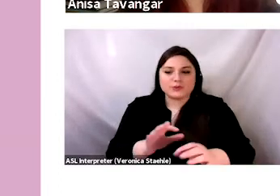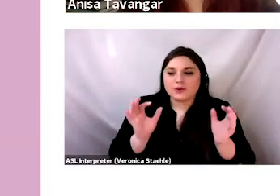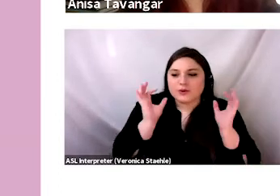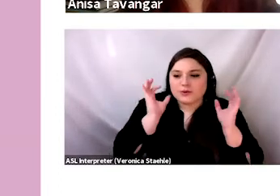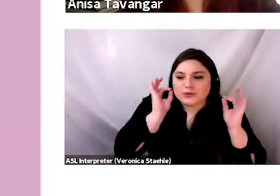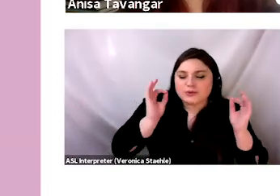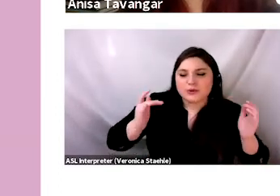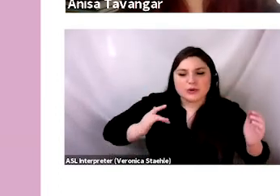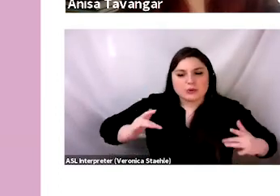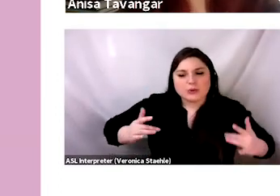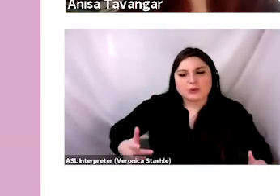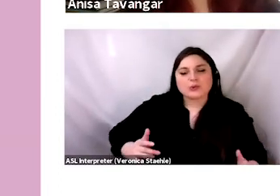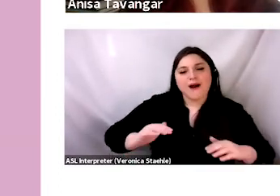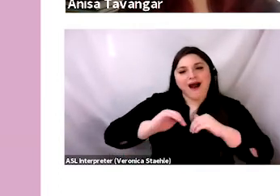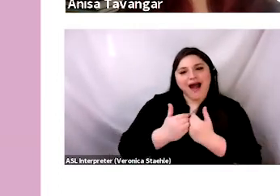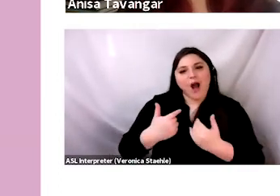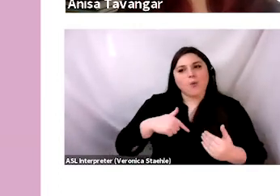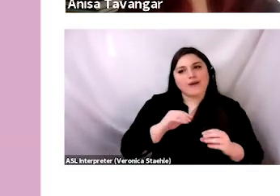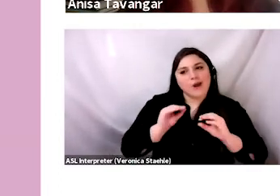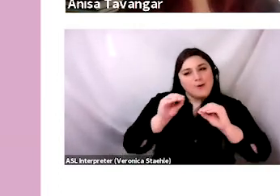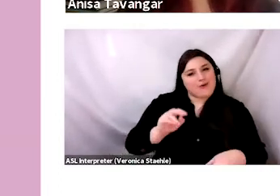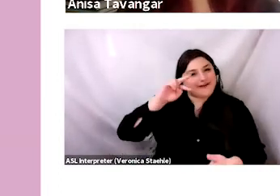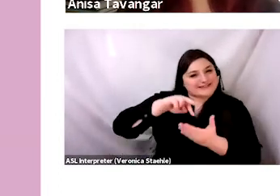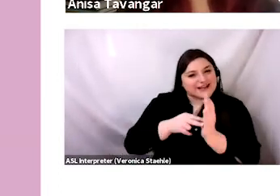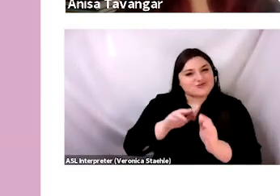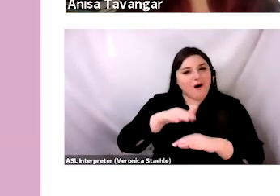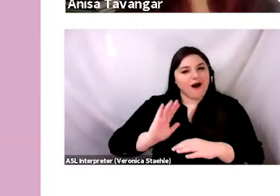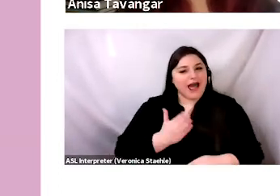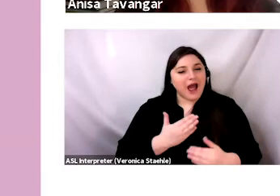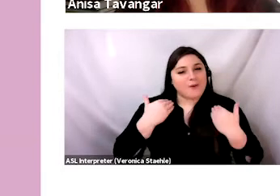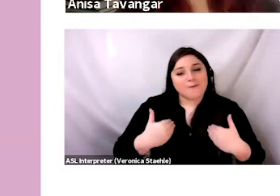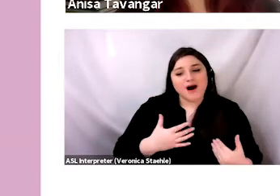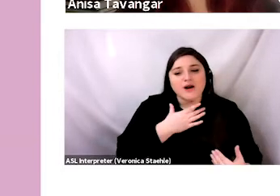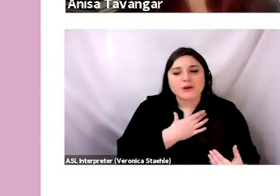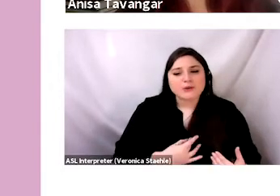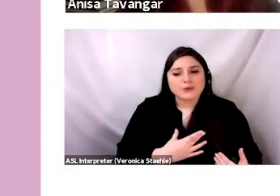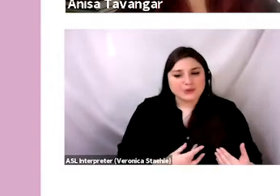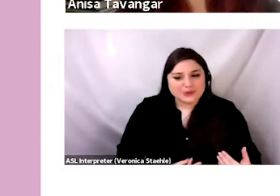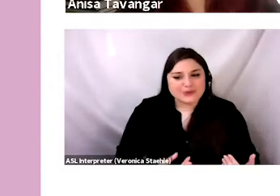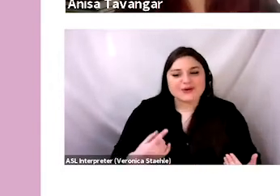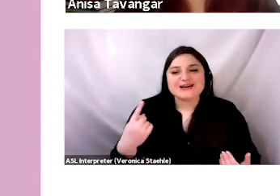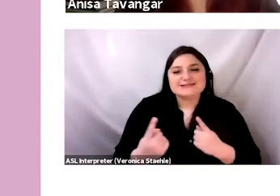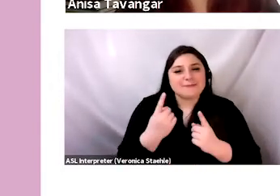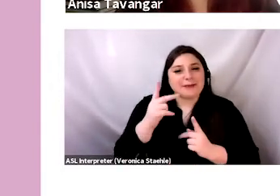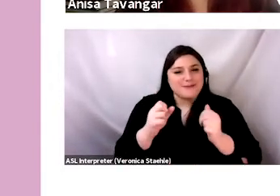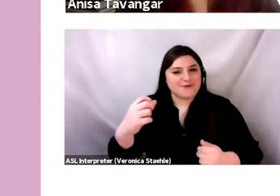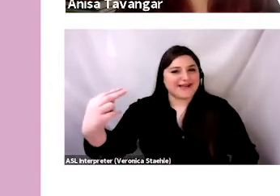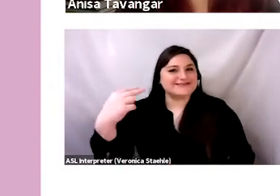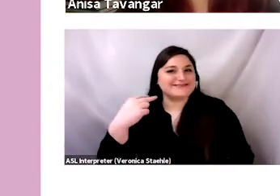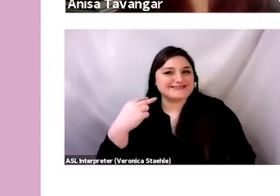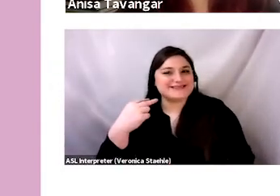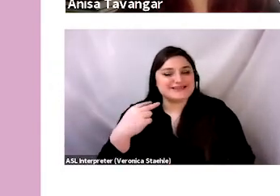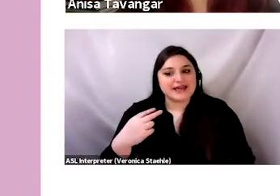is seen by other people, is interpreted by other people. An adornment is really something that enhances. So whether it